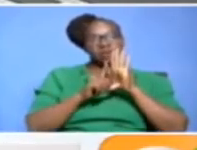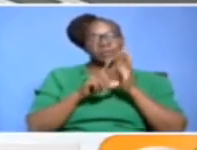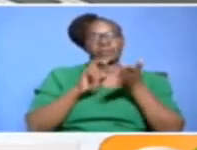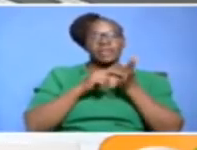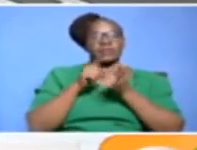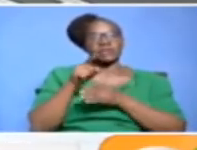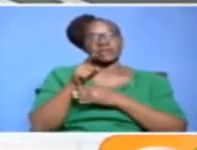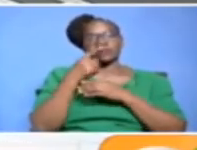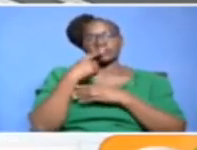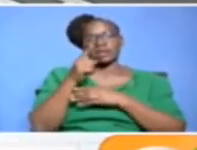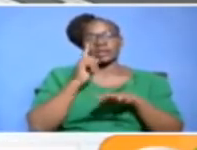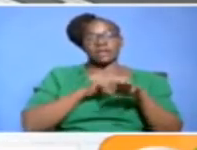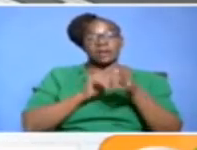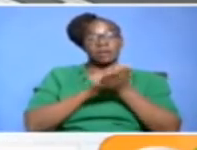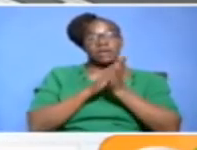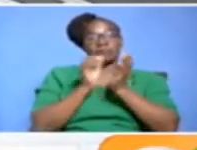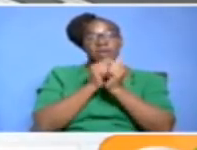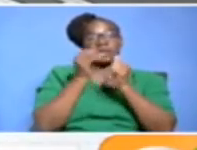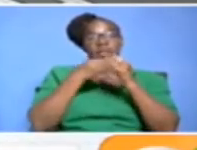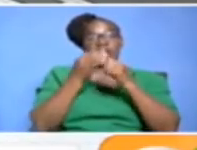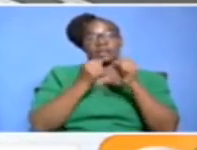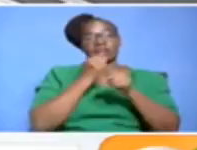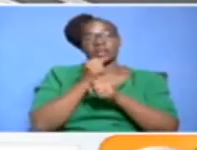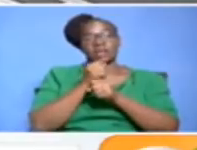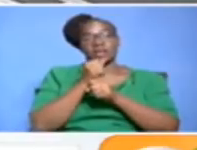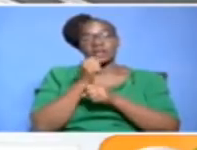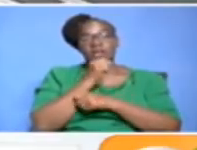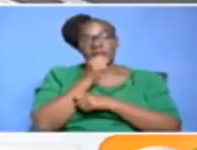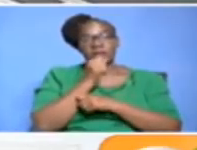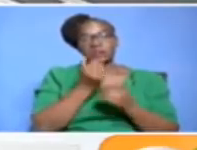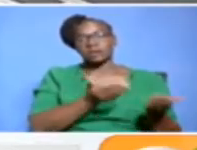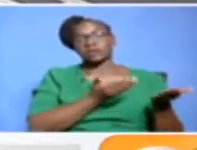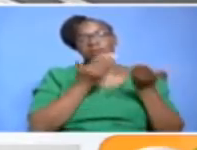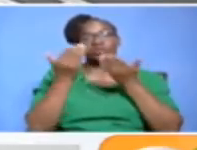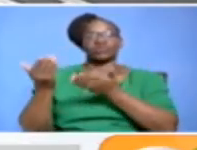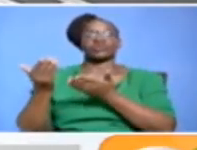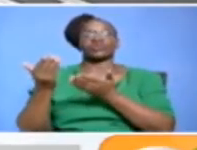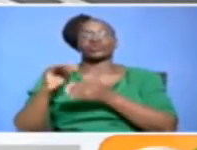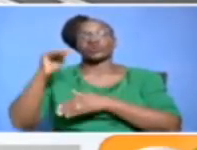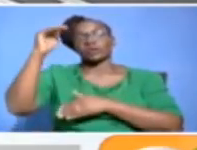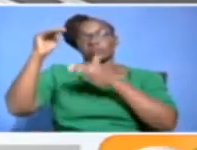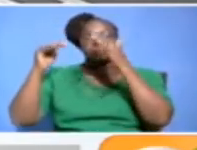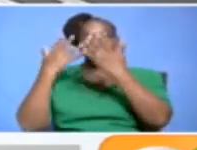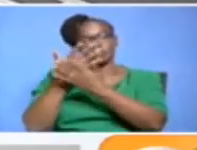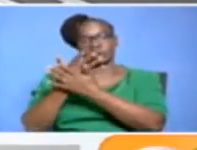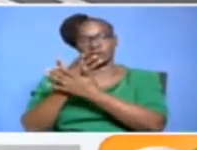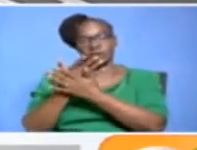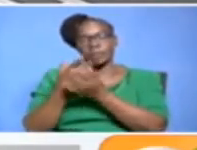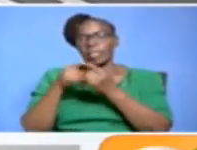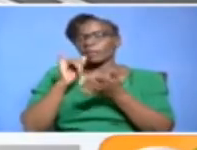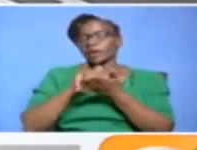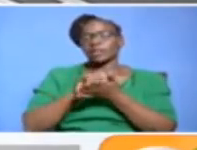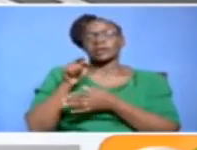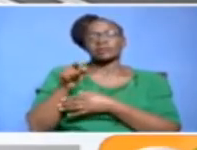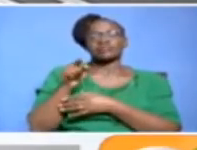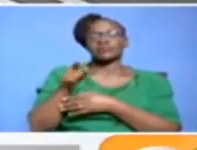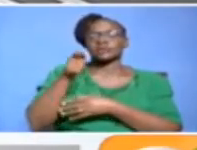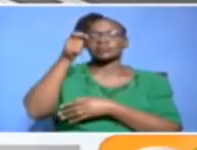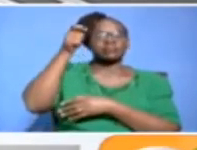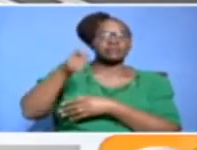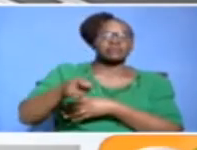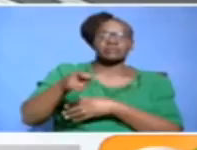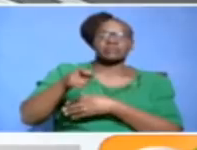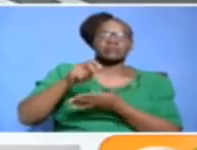basically said once he turns 18, he needs to be transferred to an adult prison. What does this particular